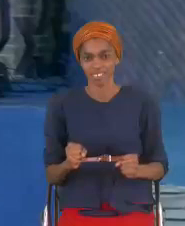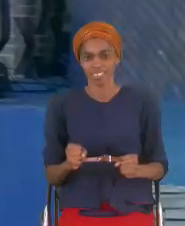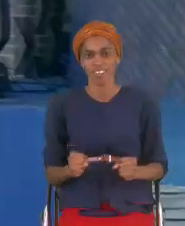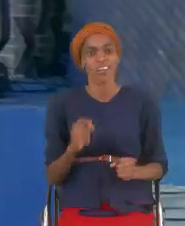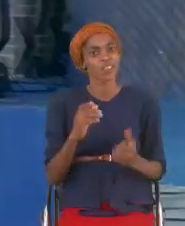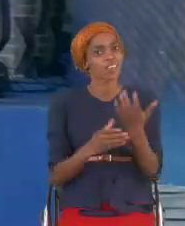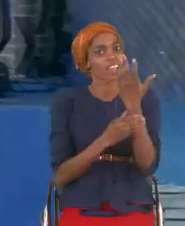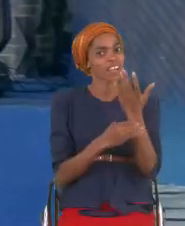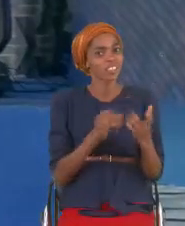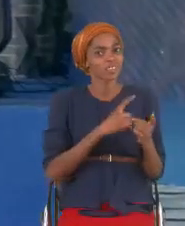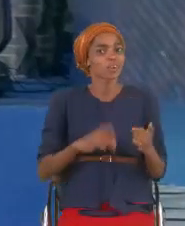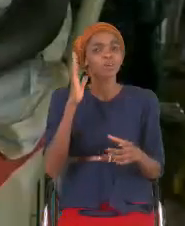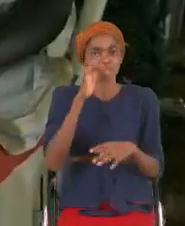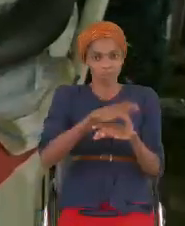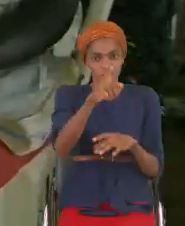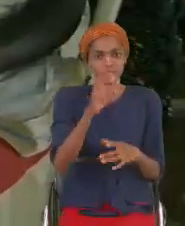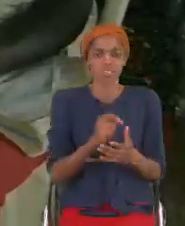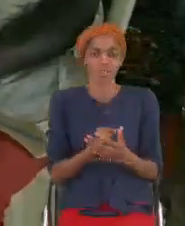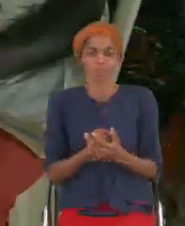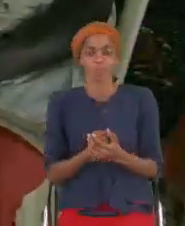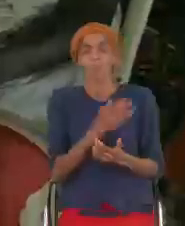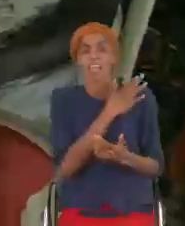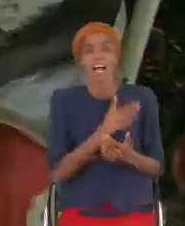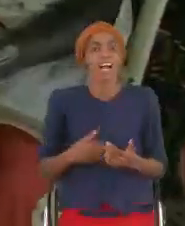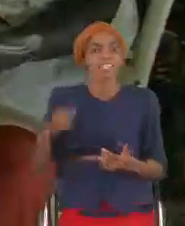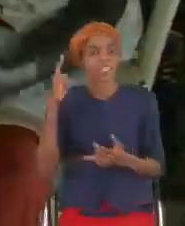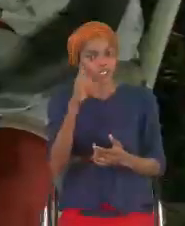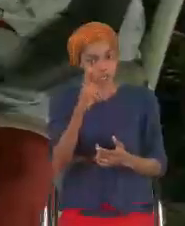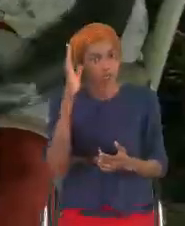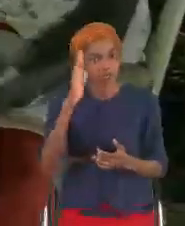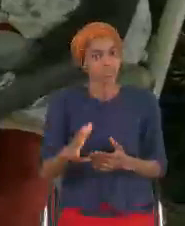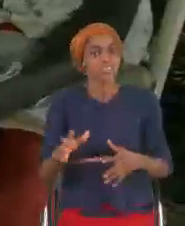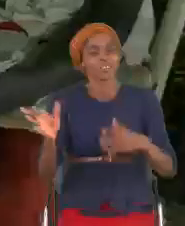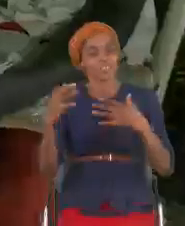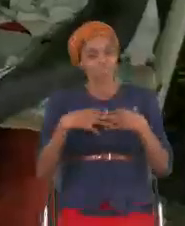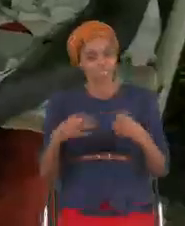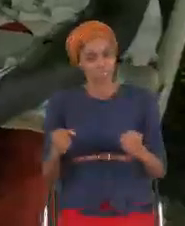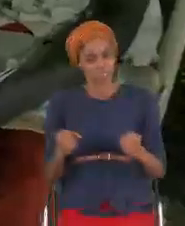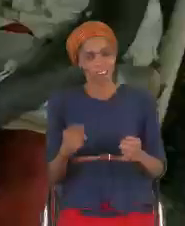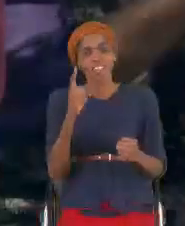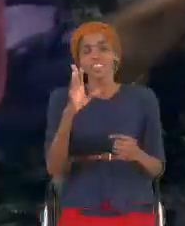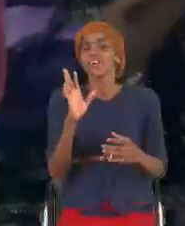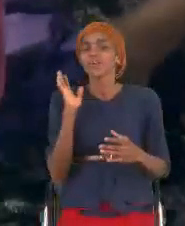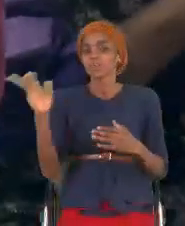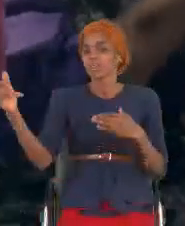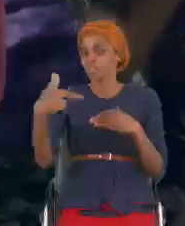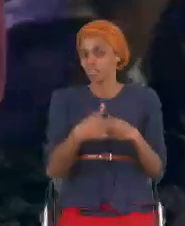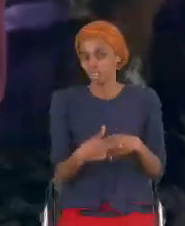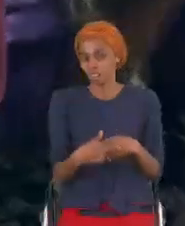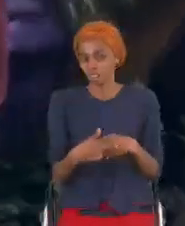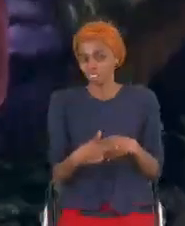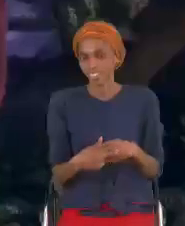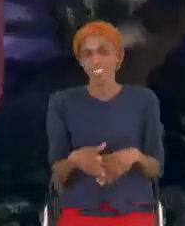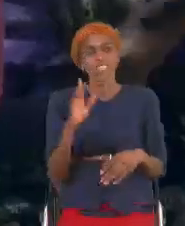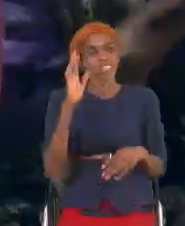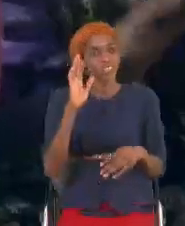hand of the Lord will touch you, and you will recover. I said you'll recover. Your